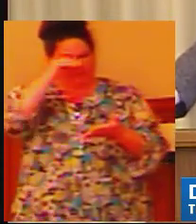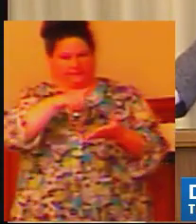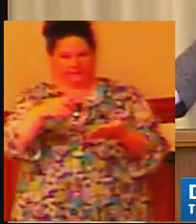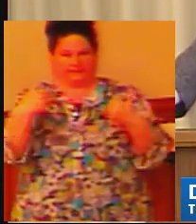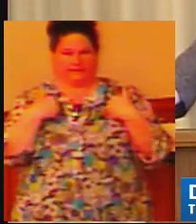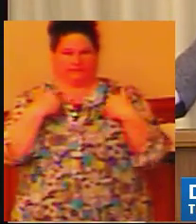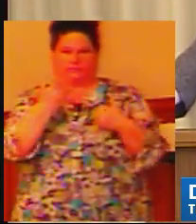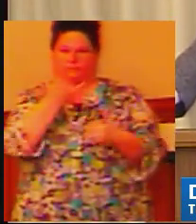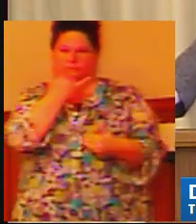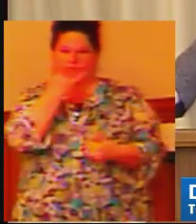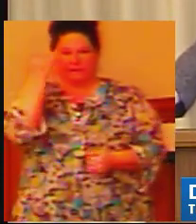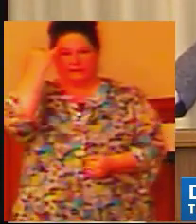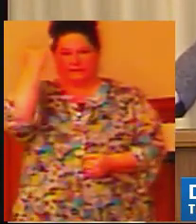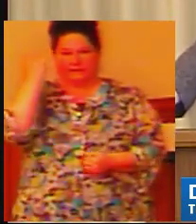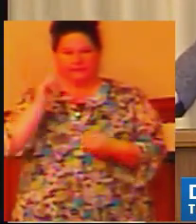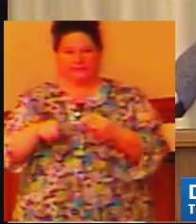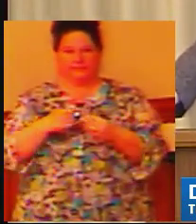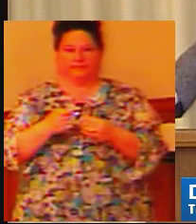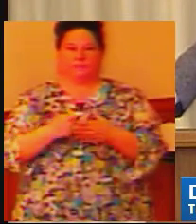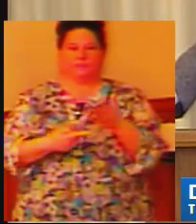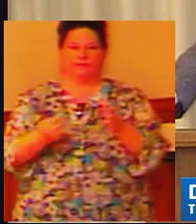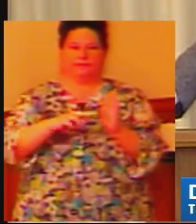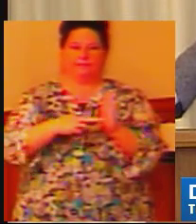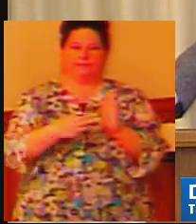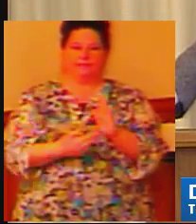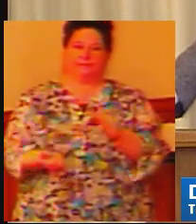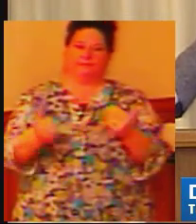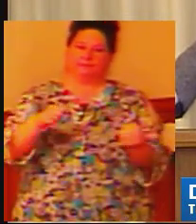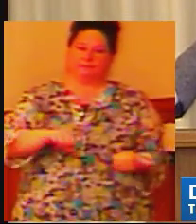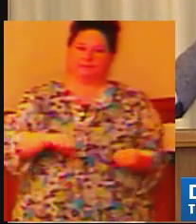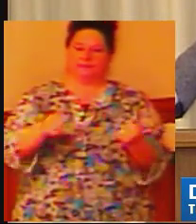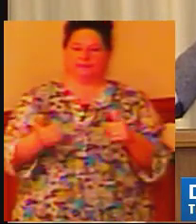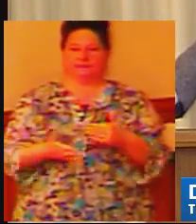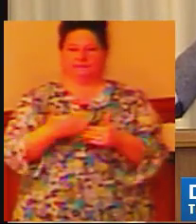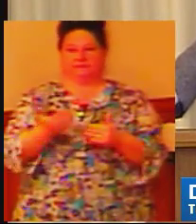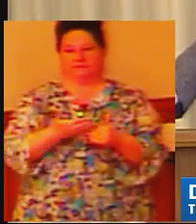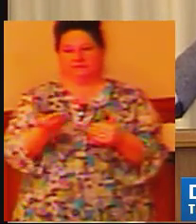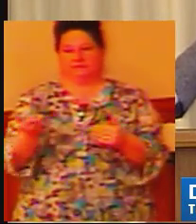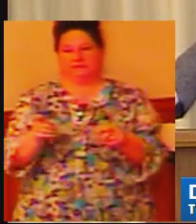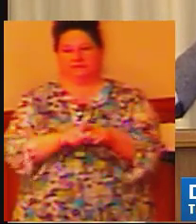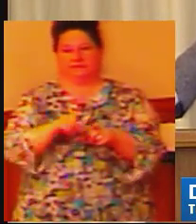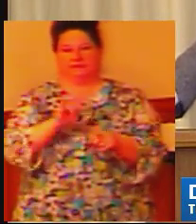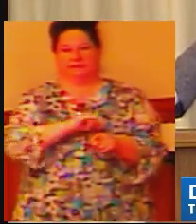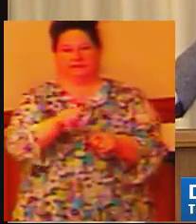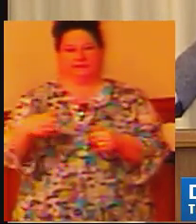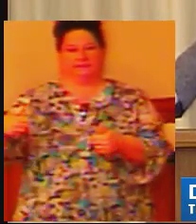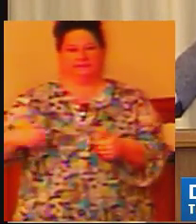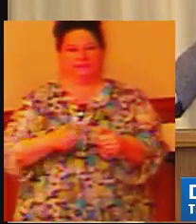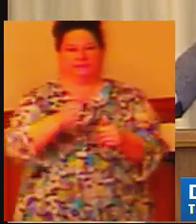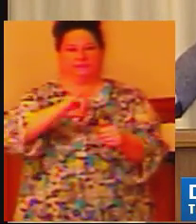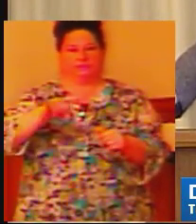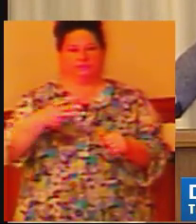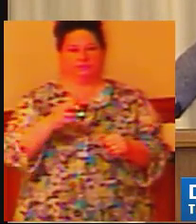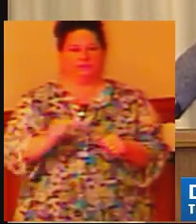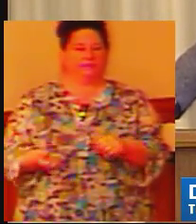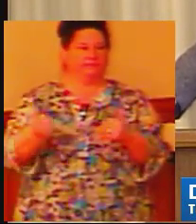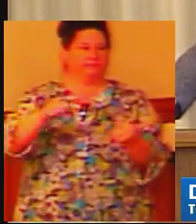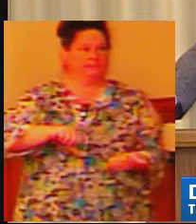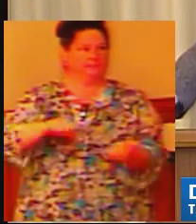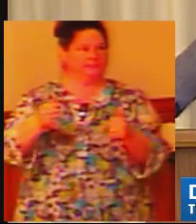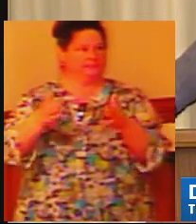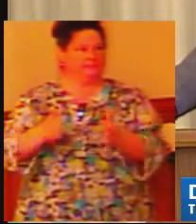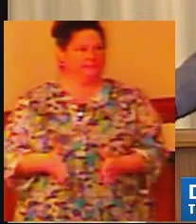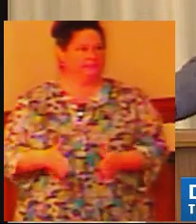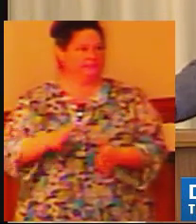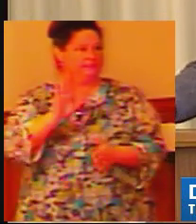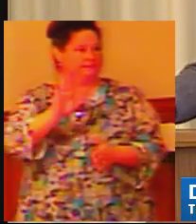wrong idea about what baptism meant. Simple thing like that. They were following John the Baptist's baptism,